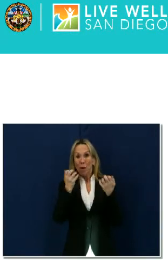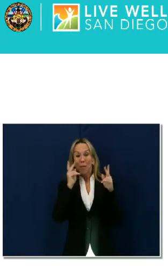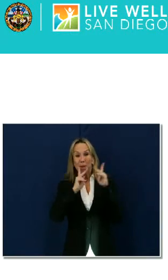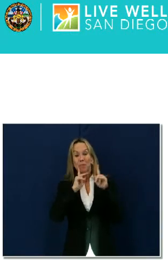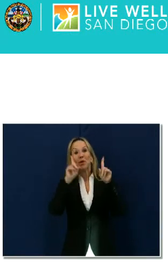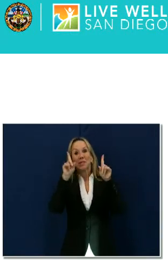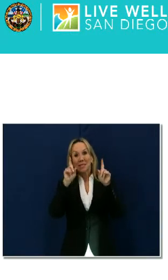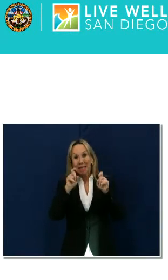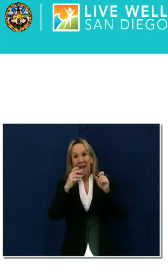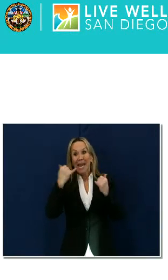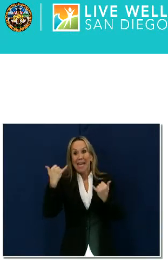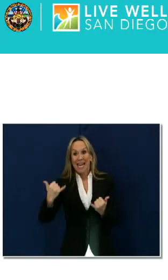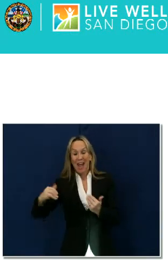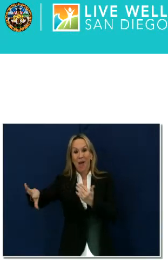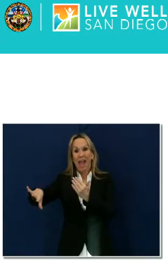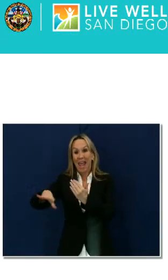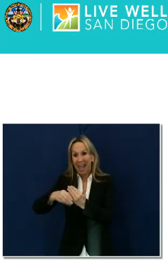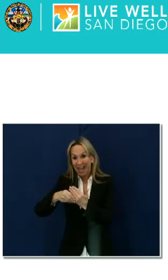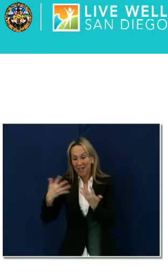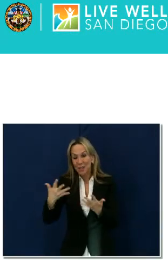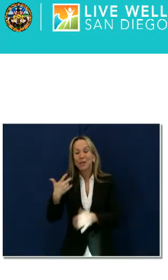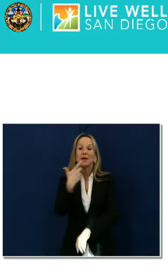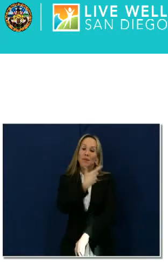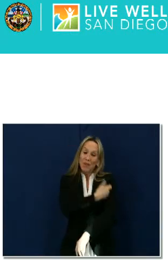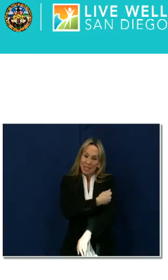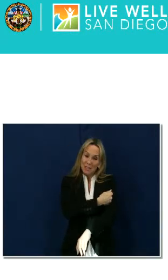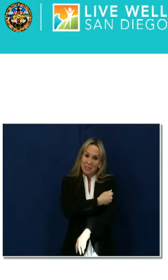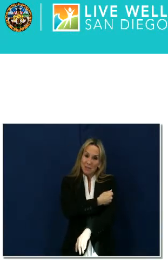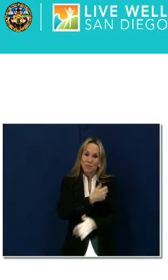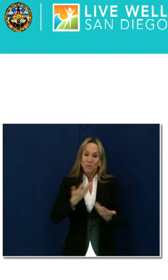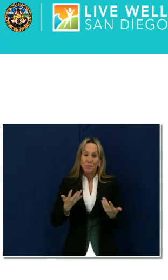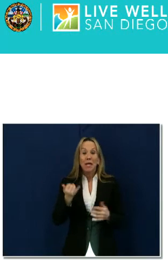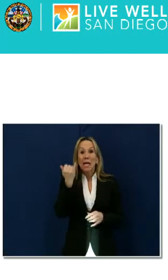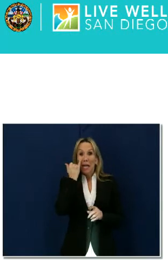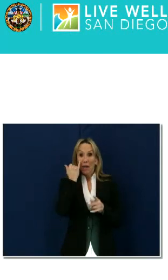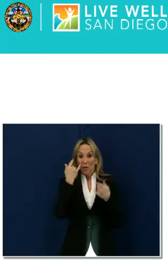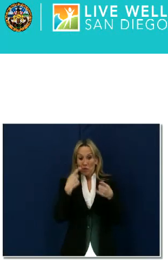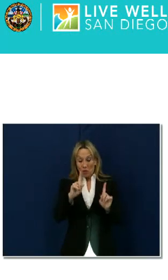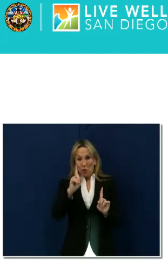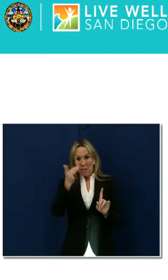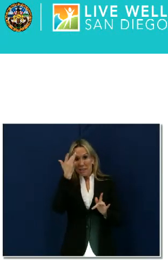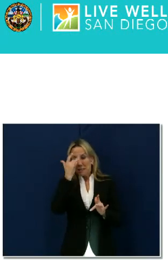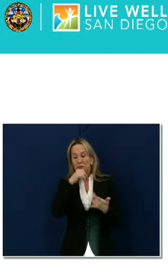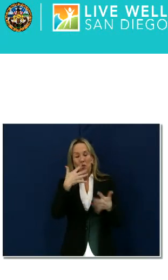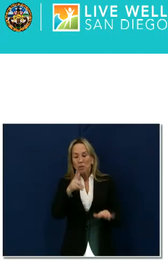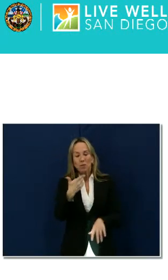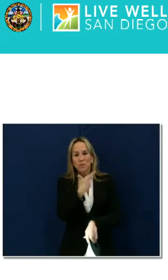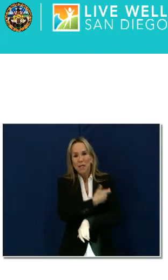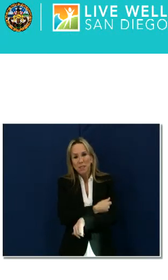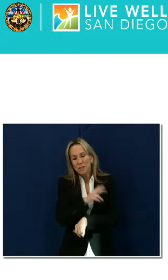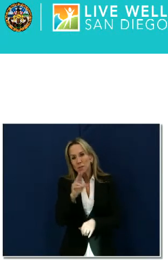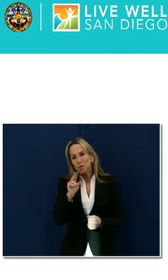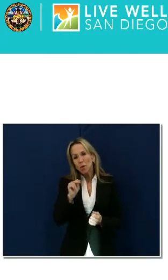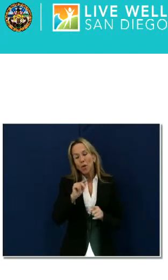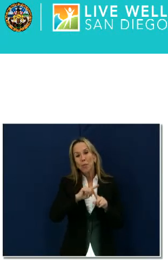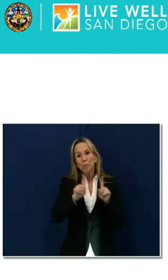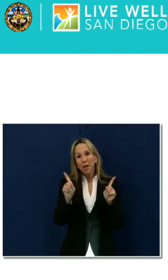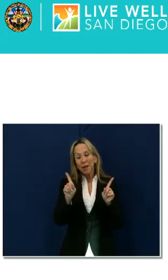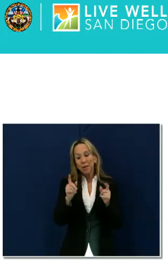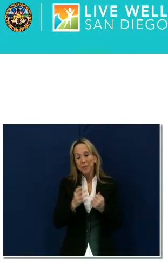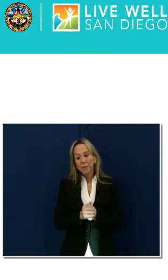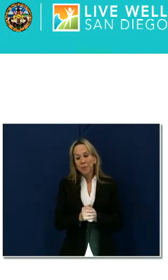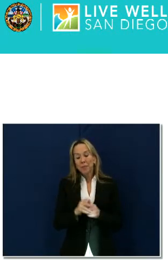get vaccinated. We don't want people to get vaccinated if they're sick. People who